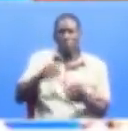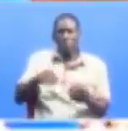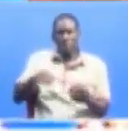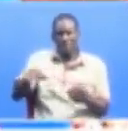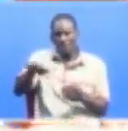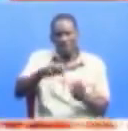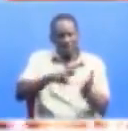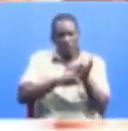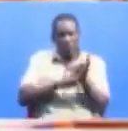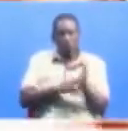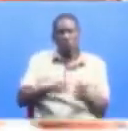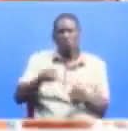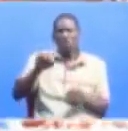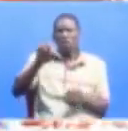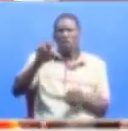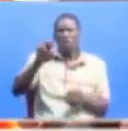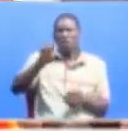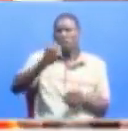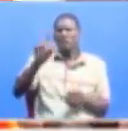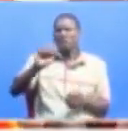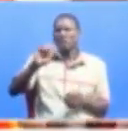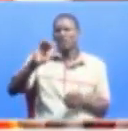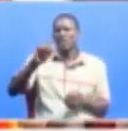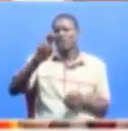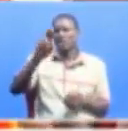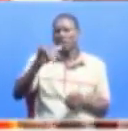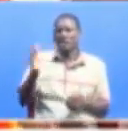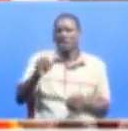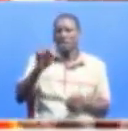by the local registration. Zachary Nyakweba, NTV, Nairobi.